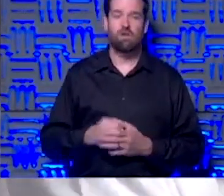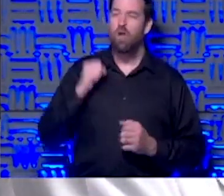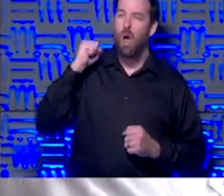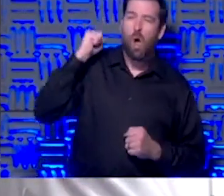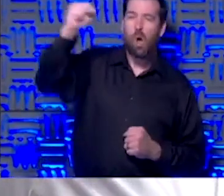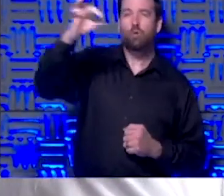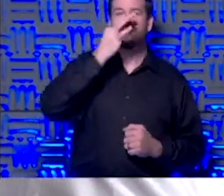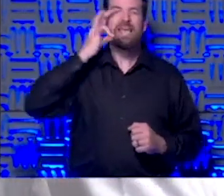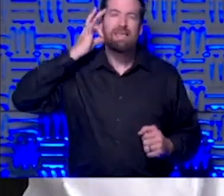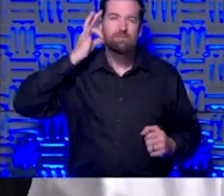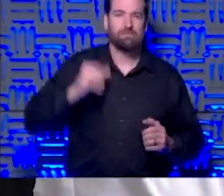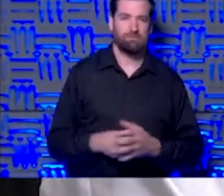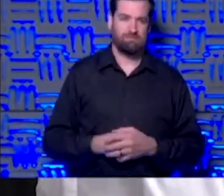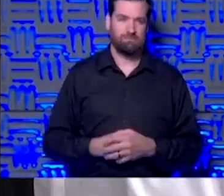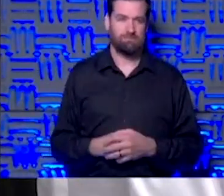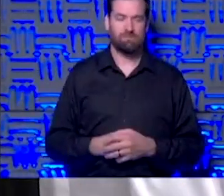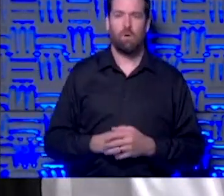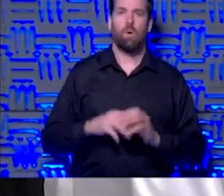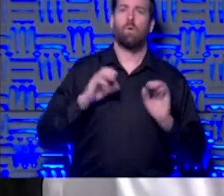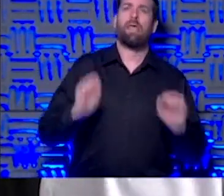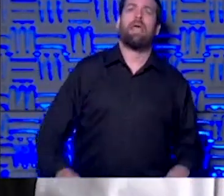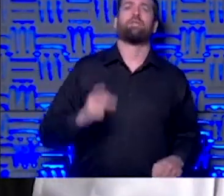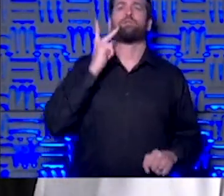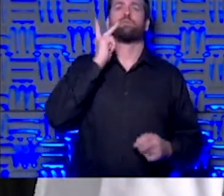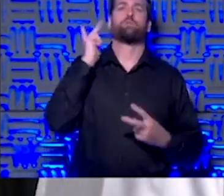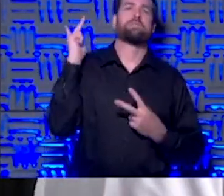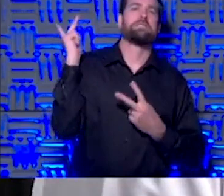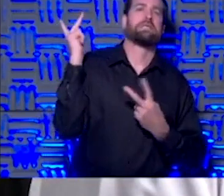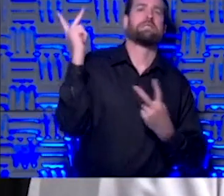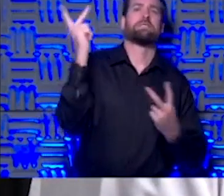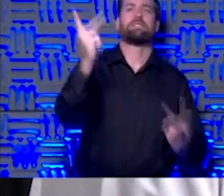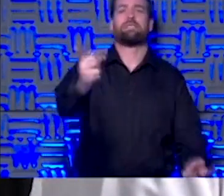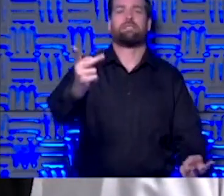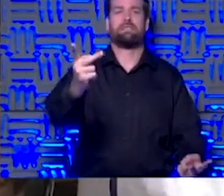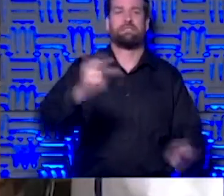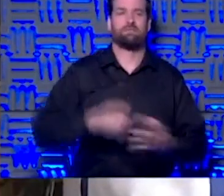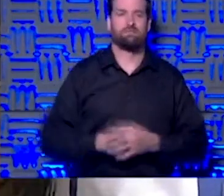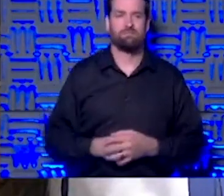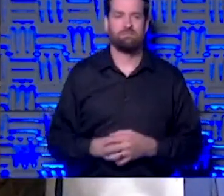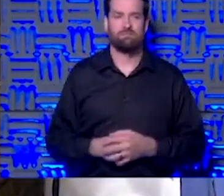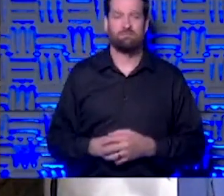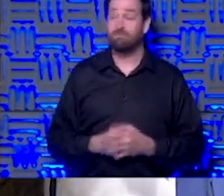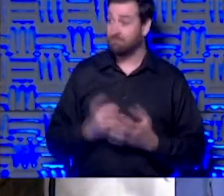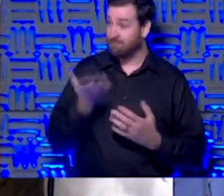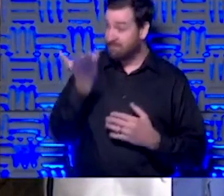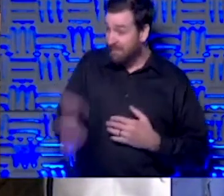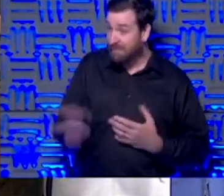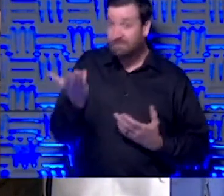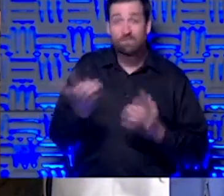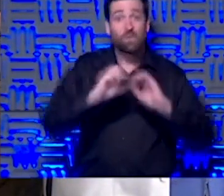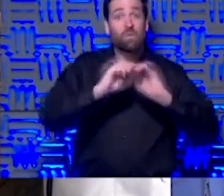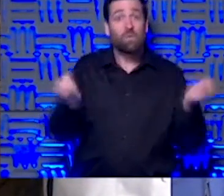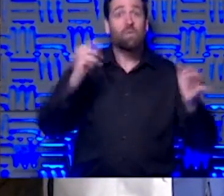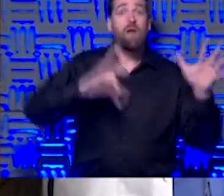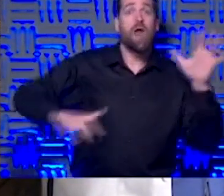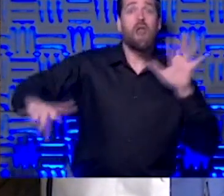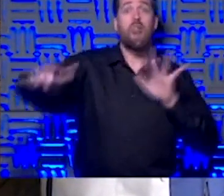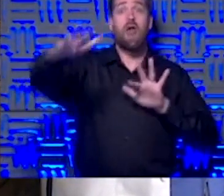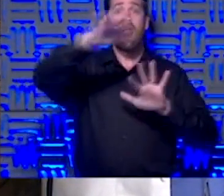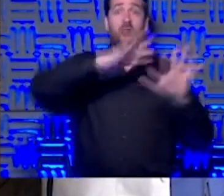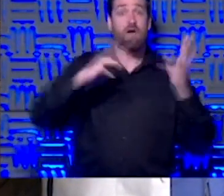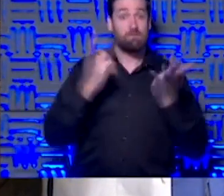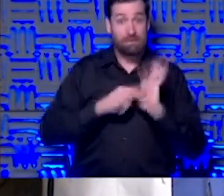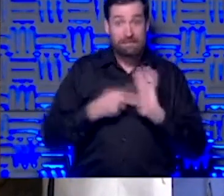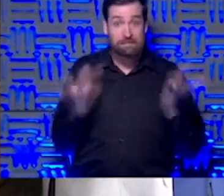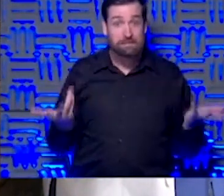Go Chiefs! Oh, say, can you see? Right there. It doesn't go anywhere. You know what that